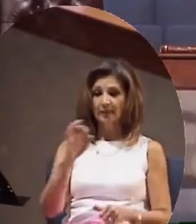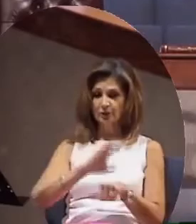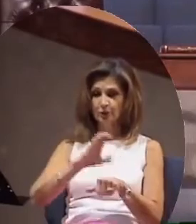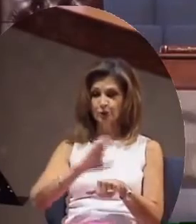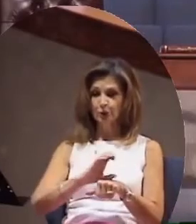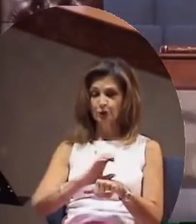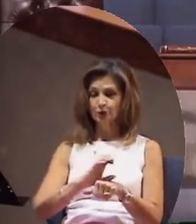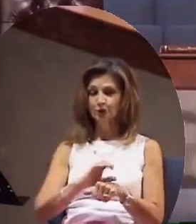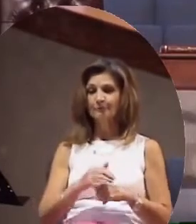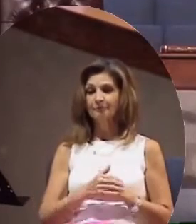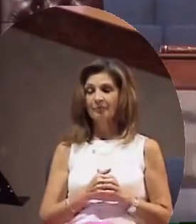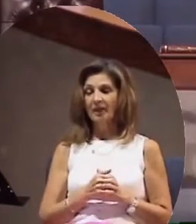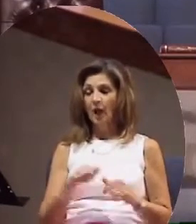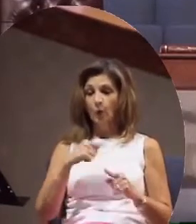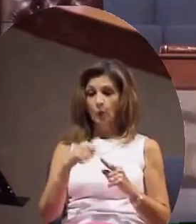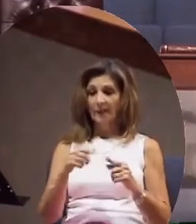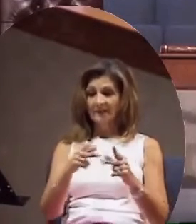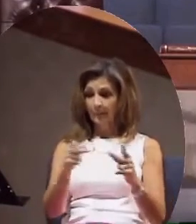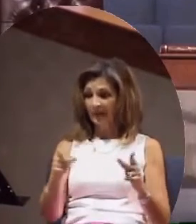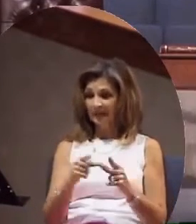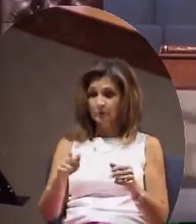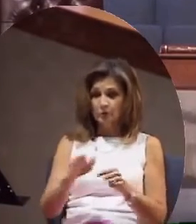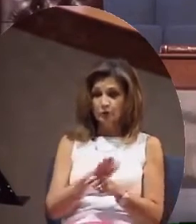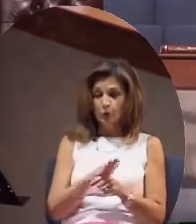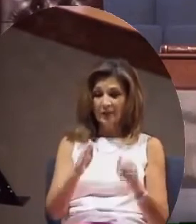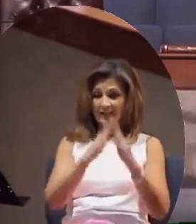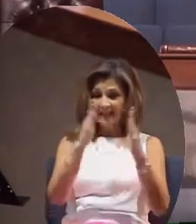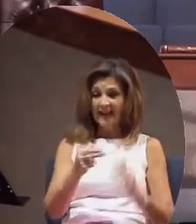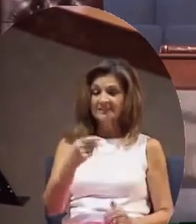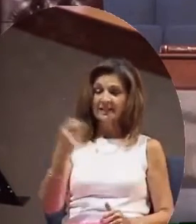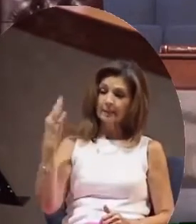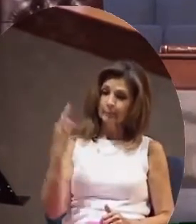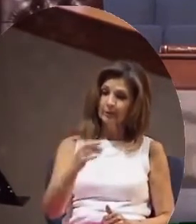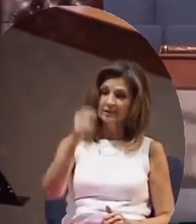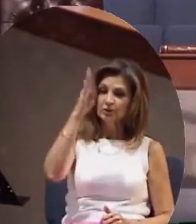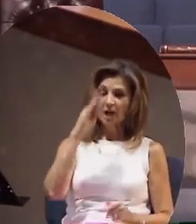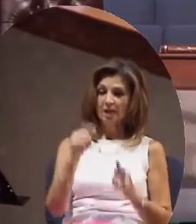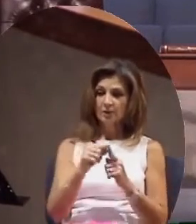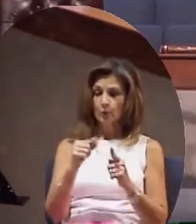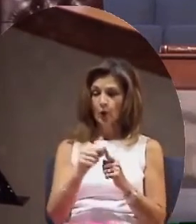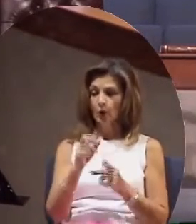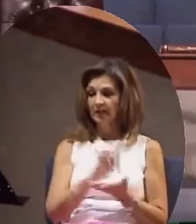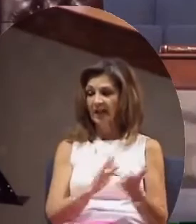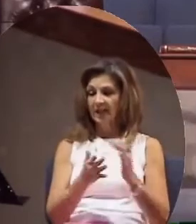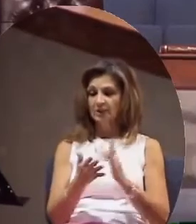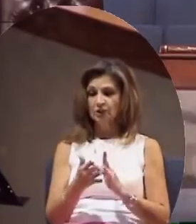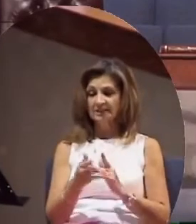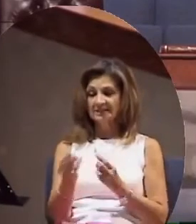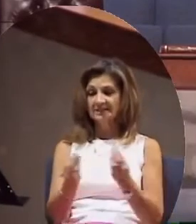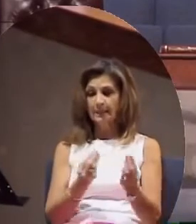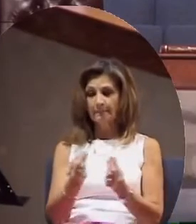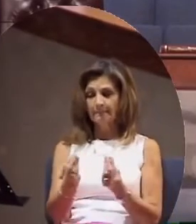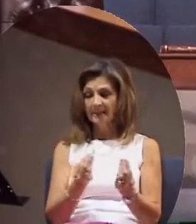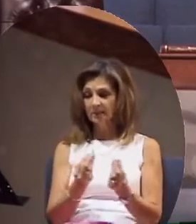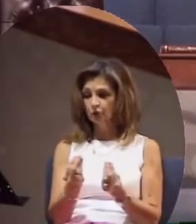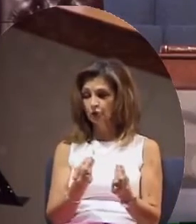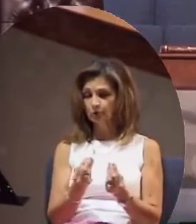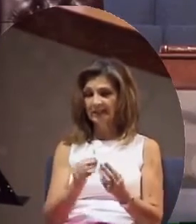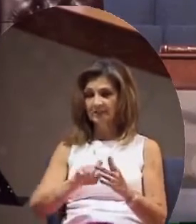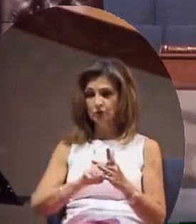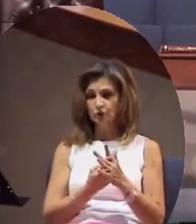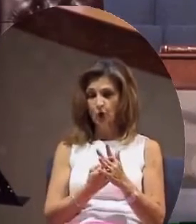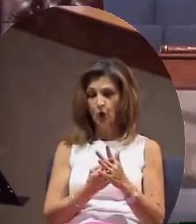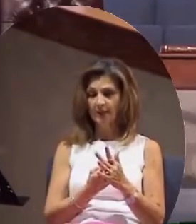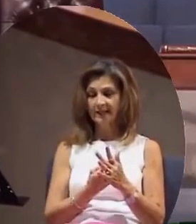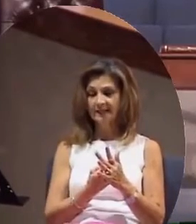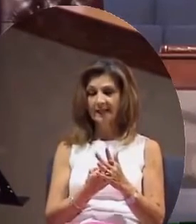Mark chapter 2 and the place got full, he preached the word of God unto them. The Bible said Jesus' ministry started